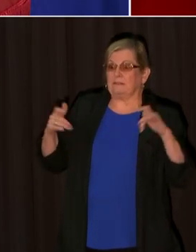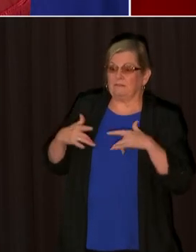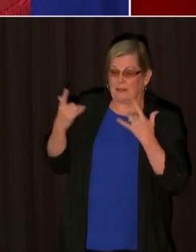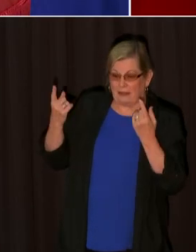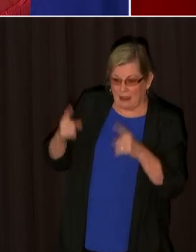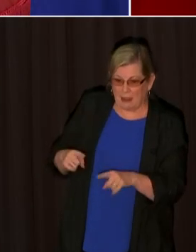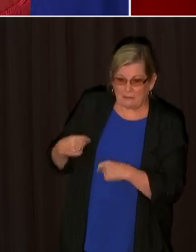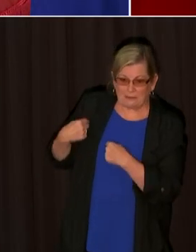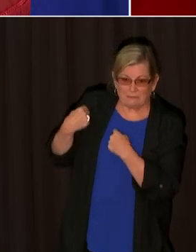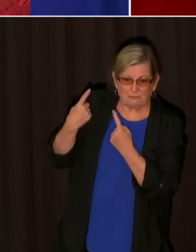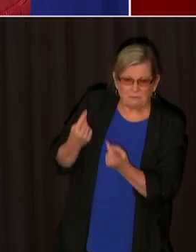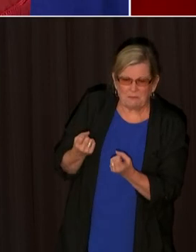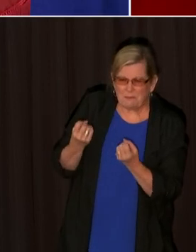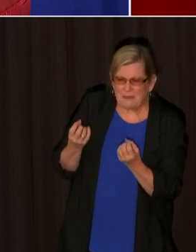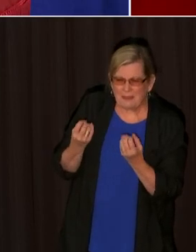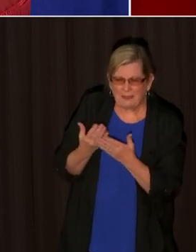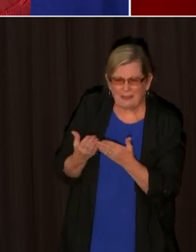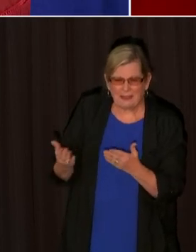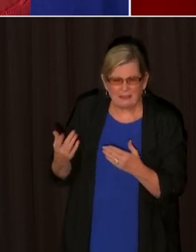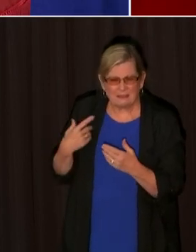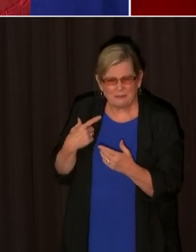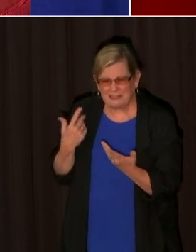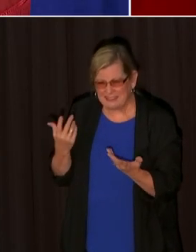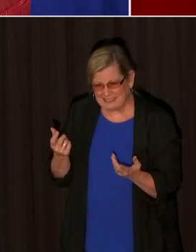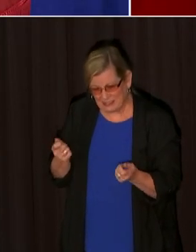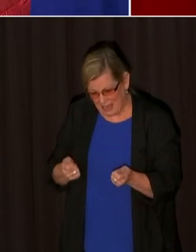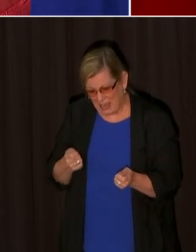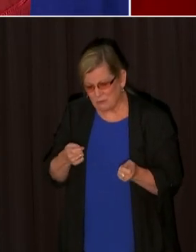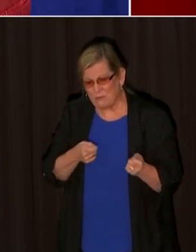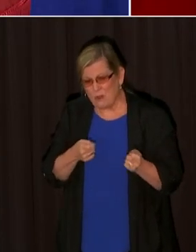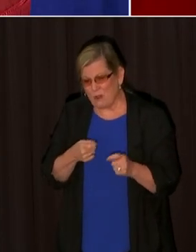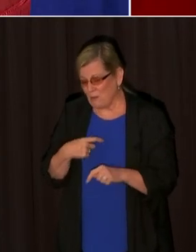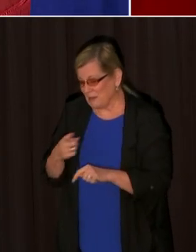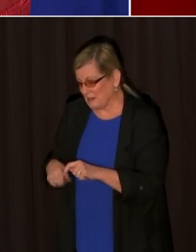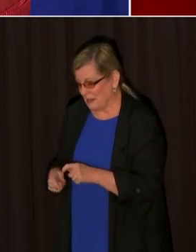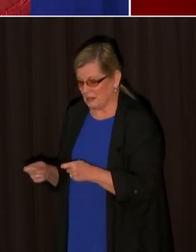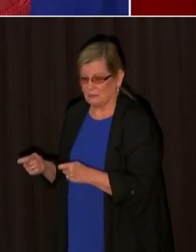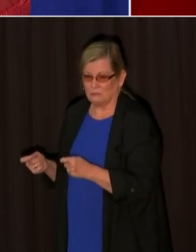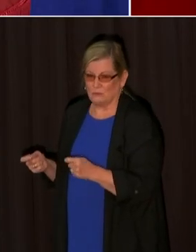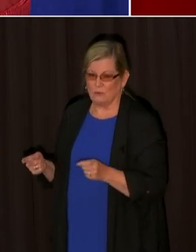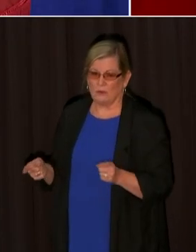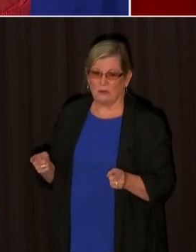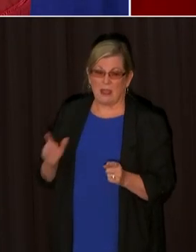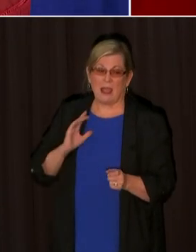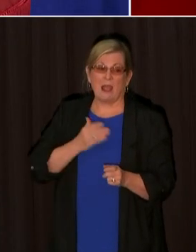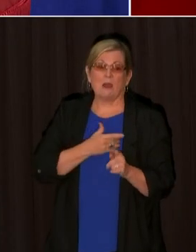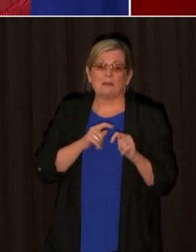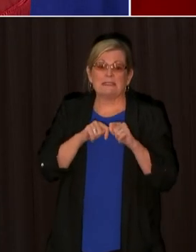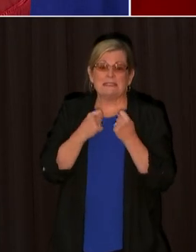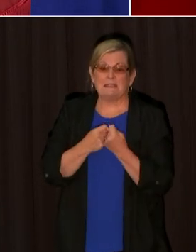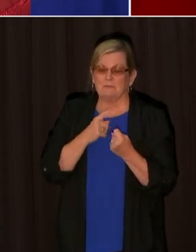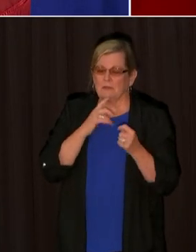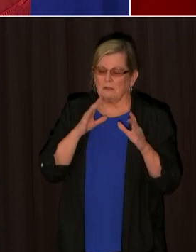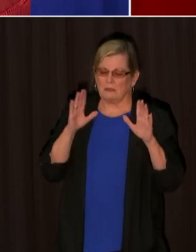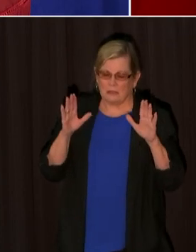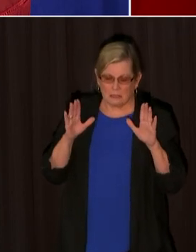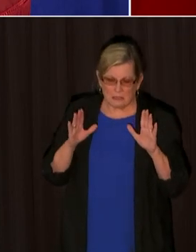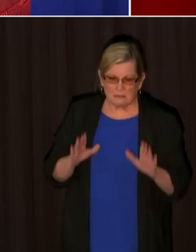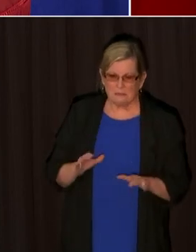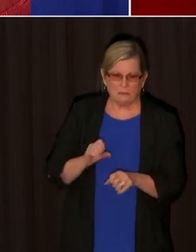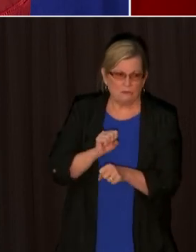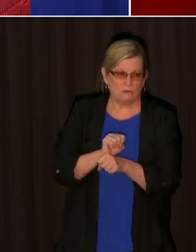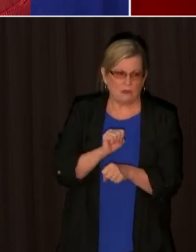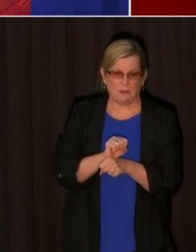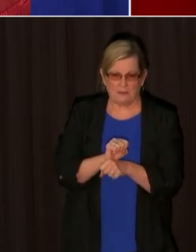many things that we can control. I think that our team has done an exceptional job. And more than